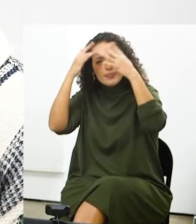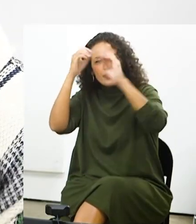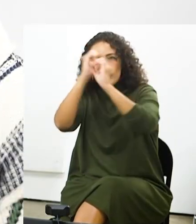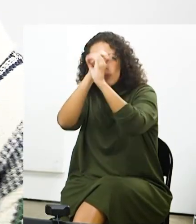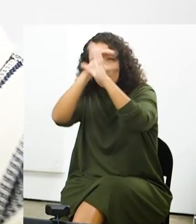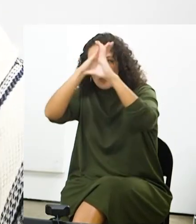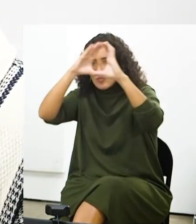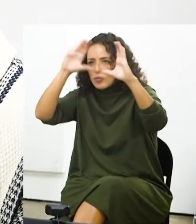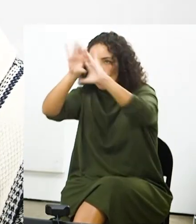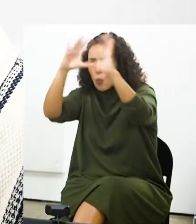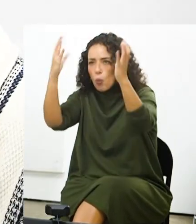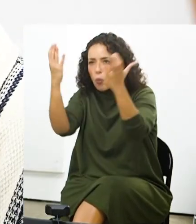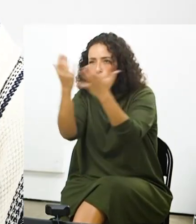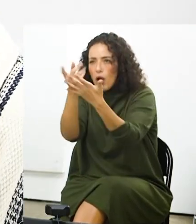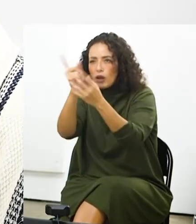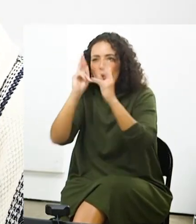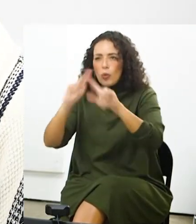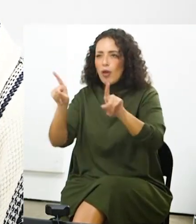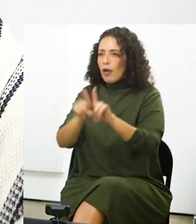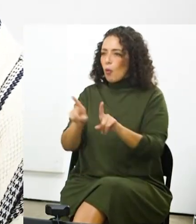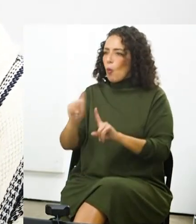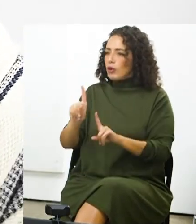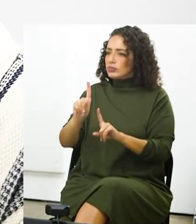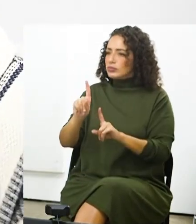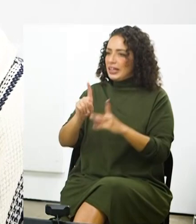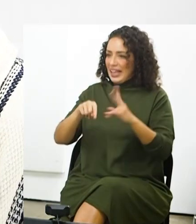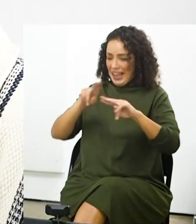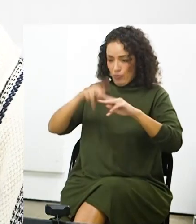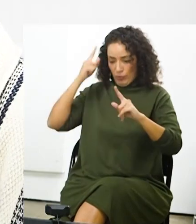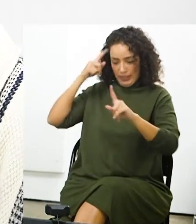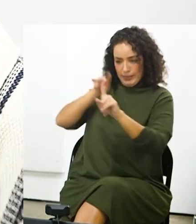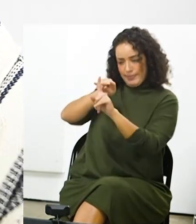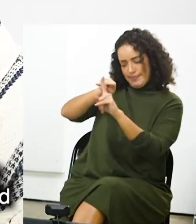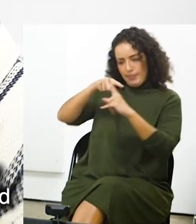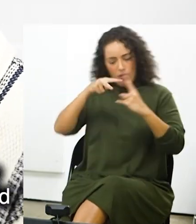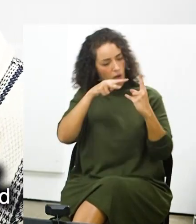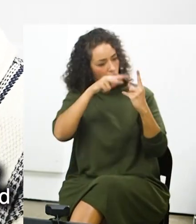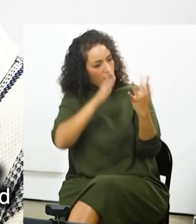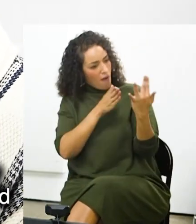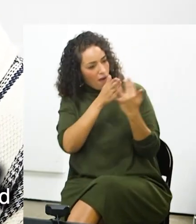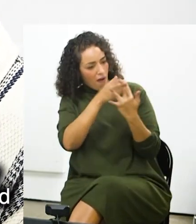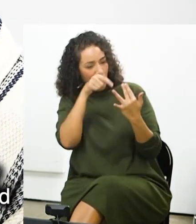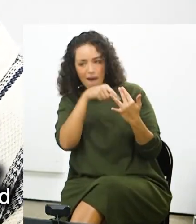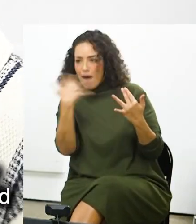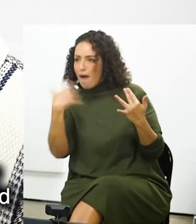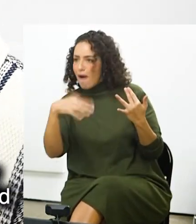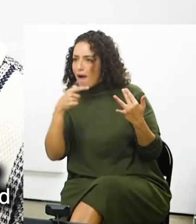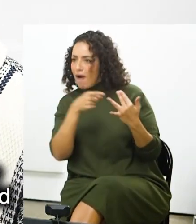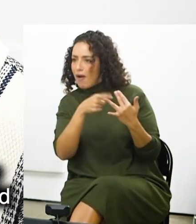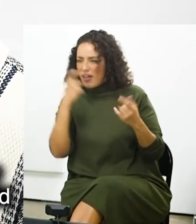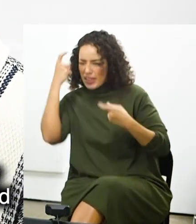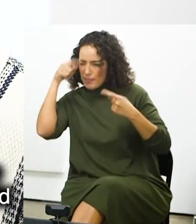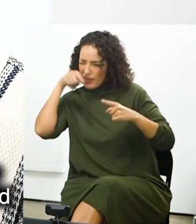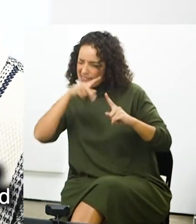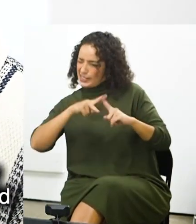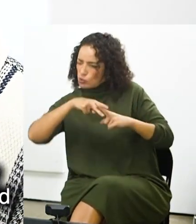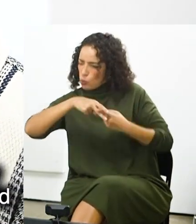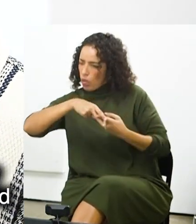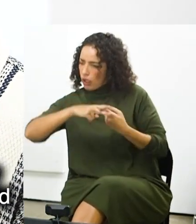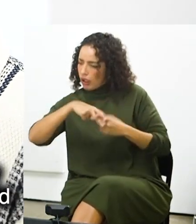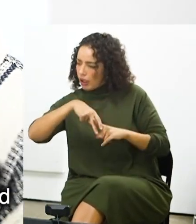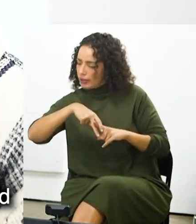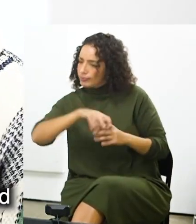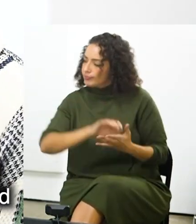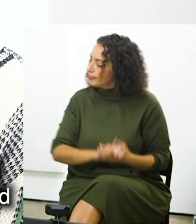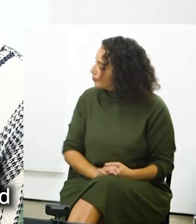time, what sort of worlds could we be living in if we start to rethink the way we think about accessibility and think about those tools that we work with? And so I'm